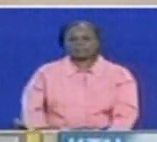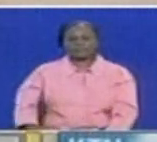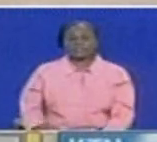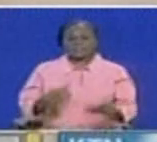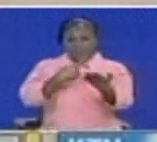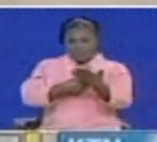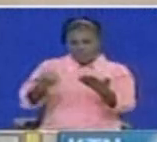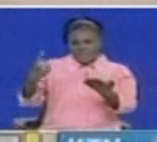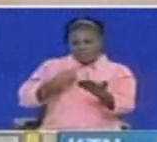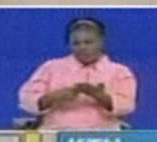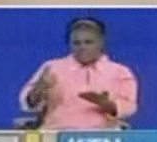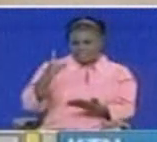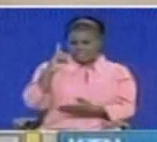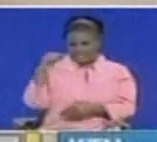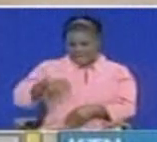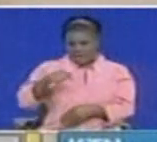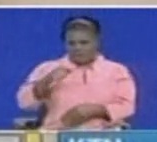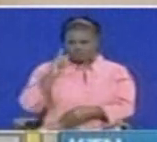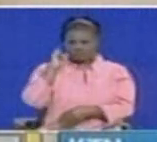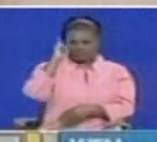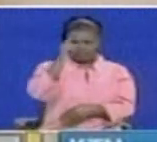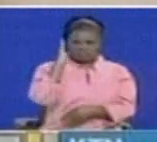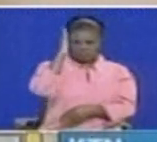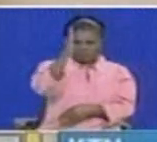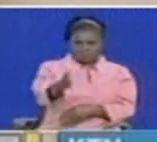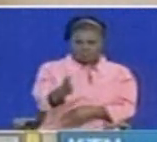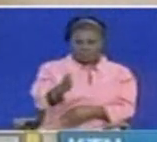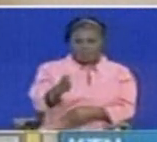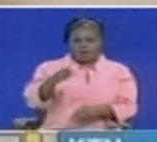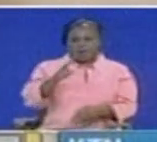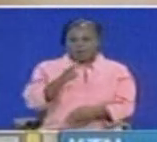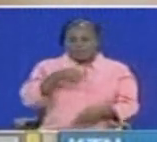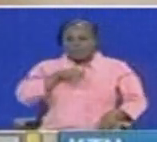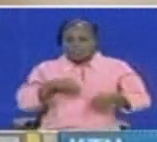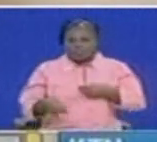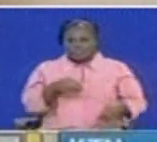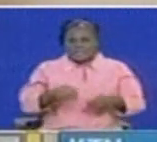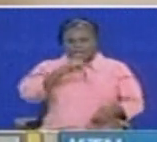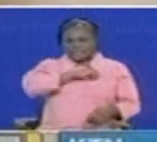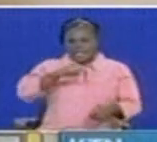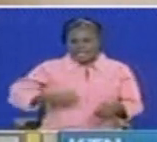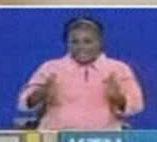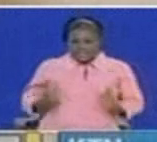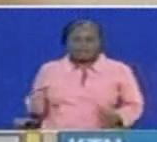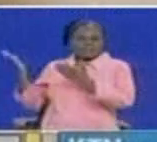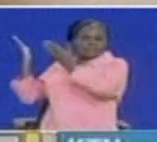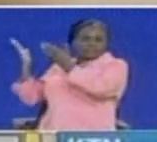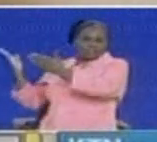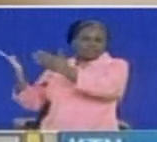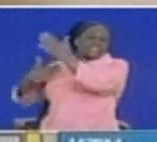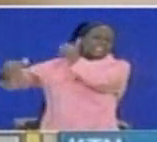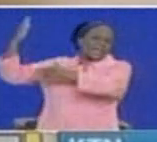For weeks now, fingers have pointed in the direction of the Busia senator, who was credited with being Kenya's longest-serving attorney